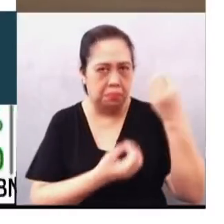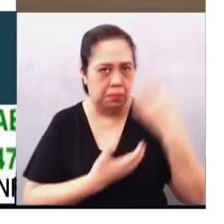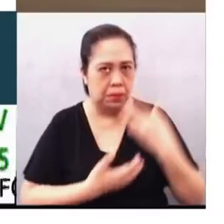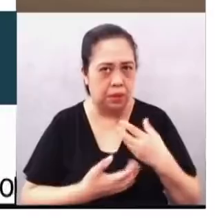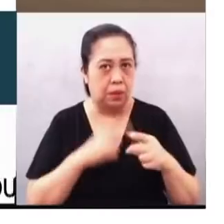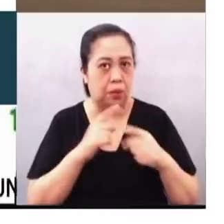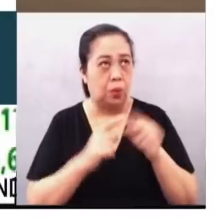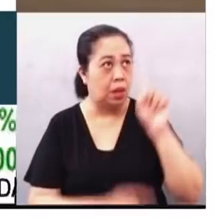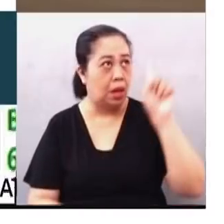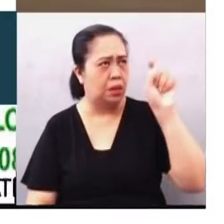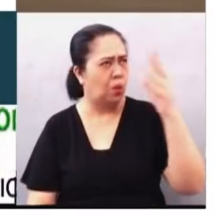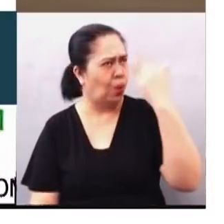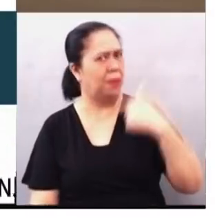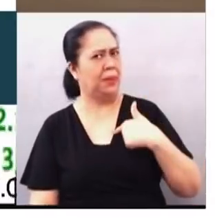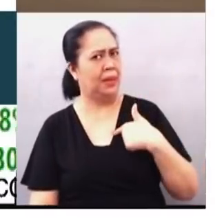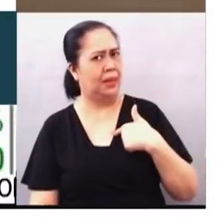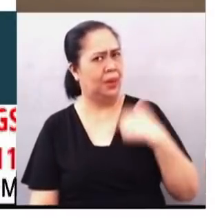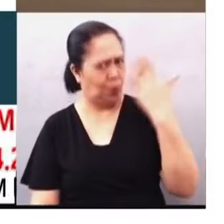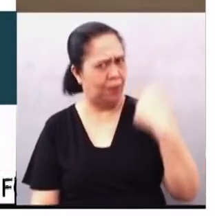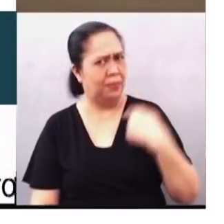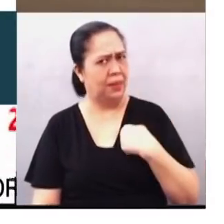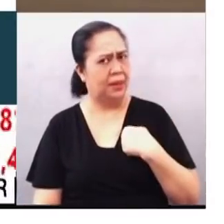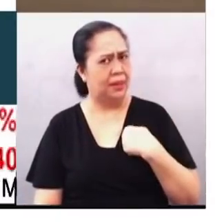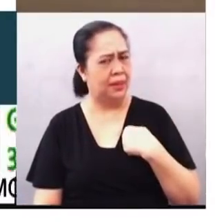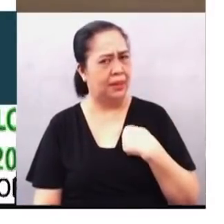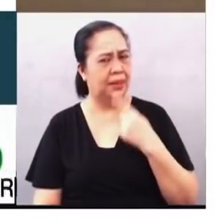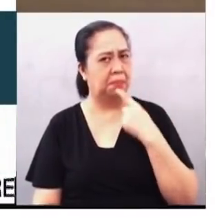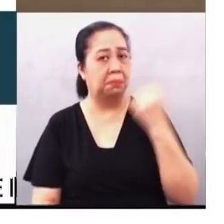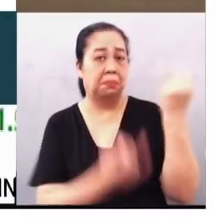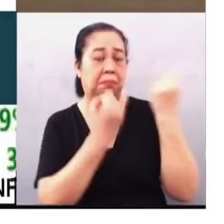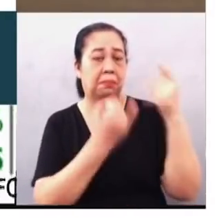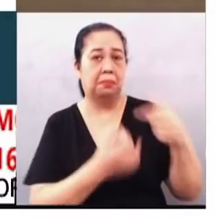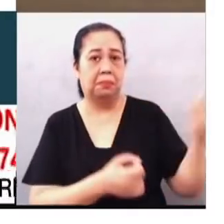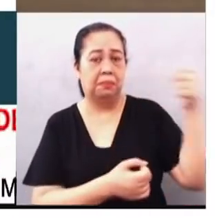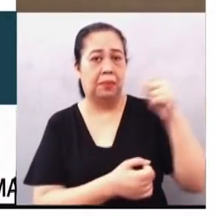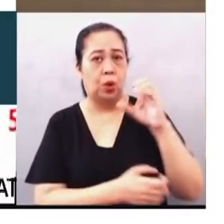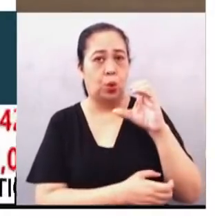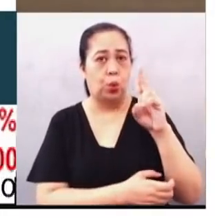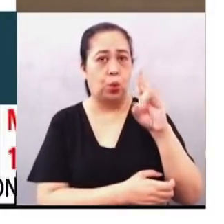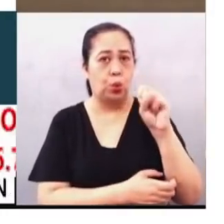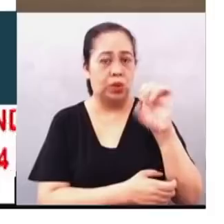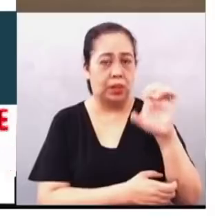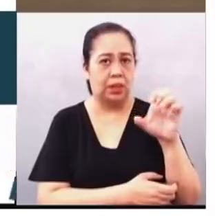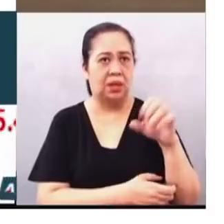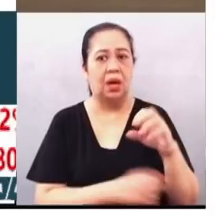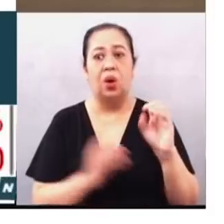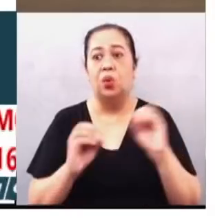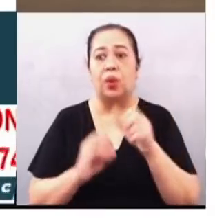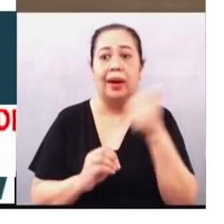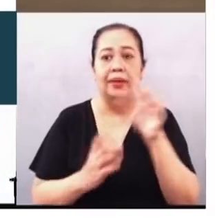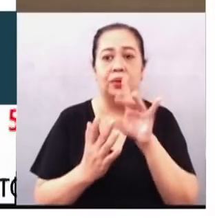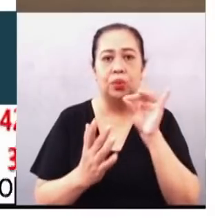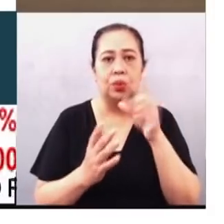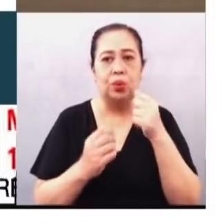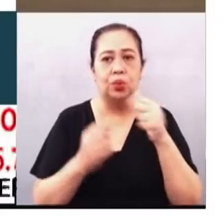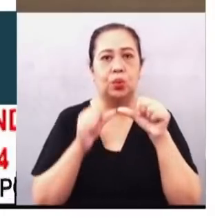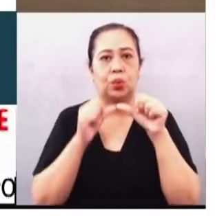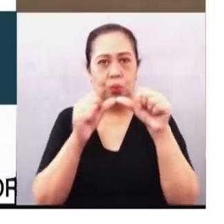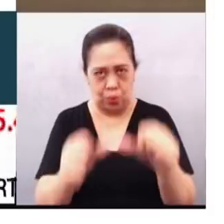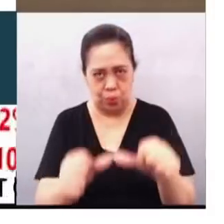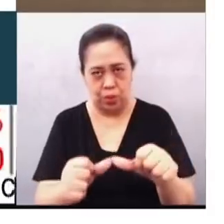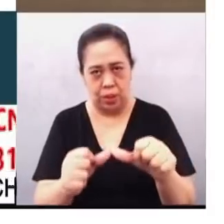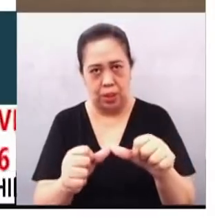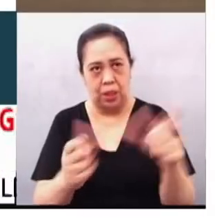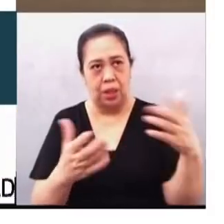them, why me? I was told by Secretary Cuse that wala nang ibang pwedeng magpapatuloy sa